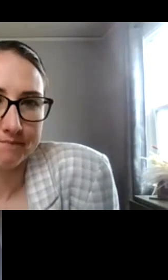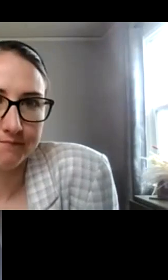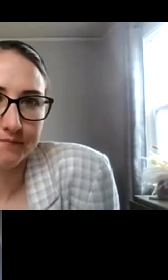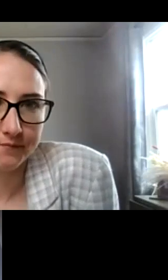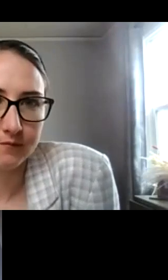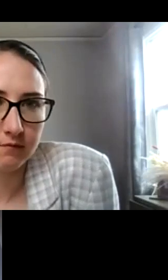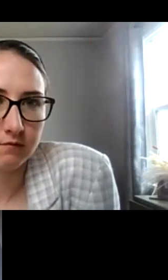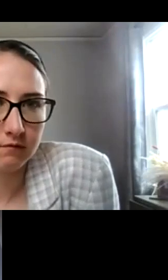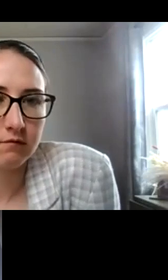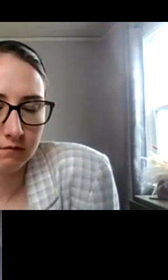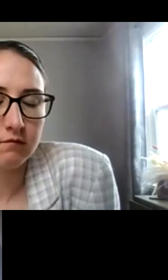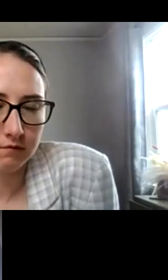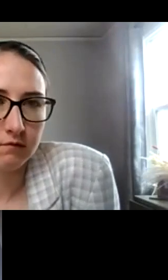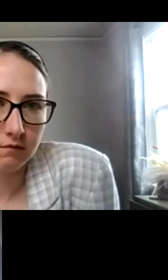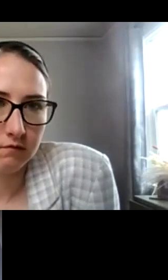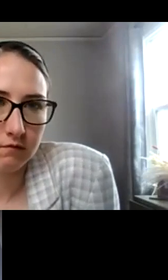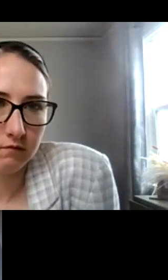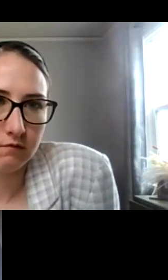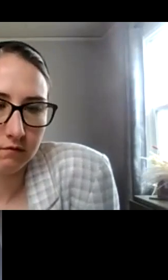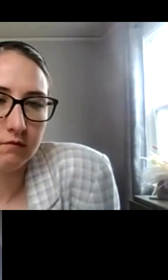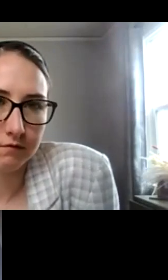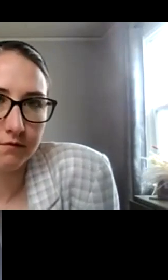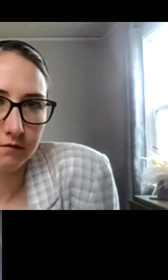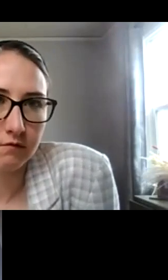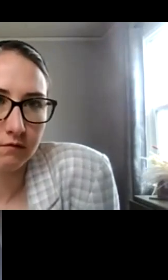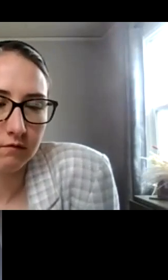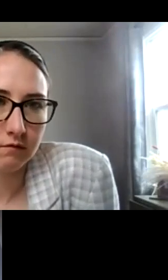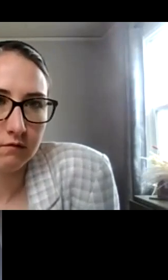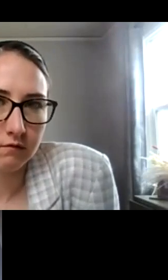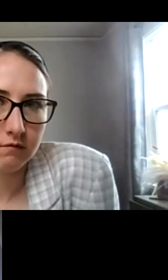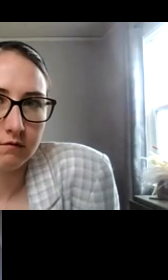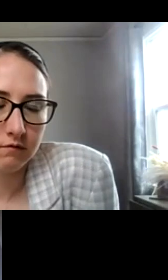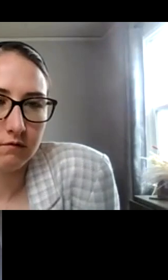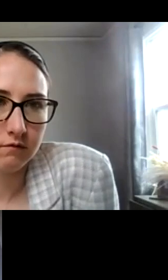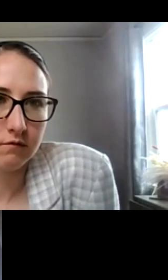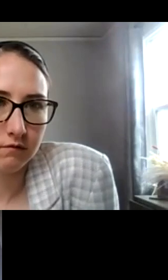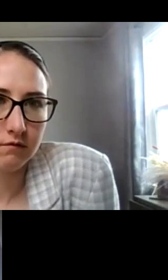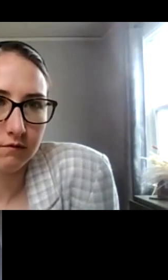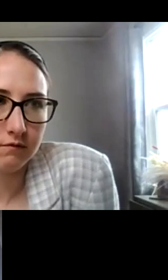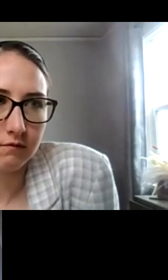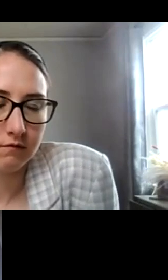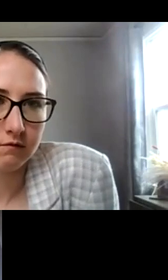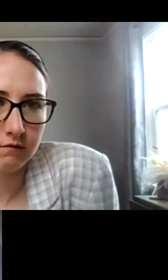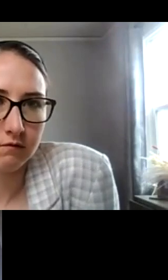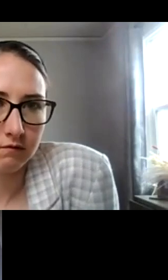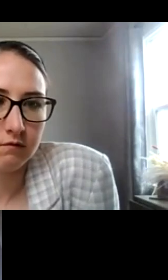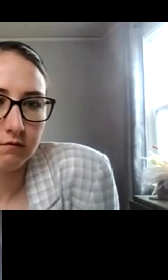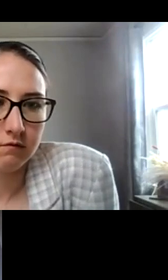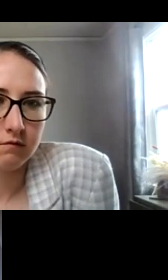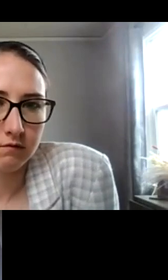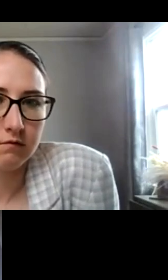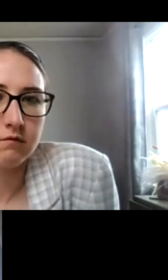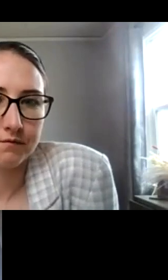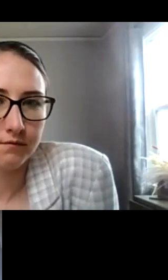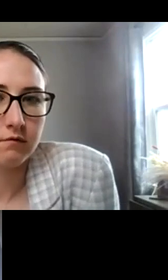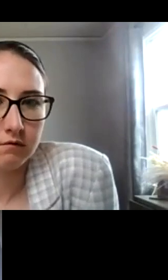and their loved ones, really leading that and not just continuing to defer to perhaps discharge